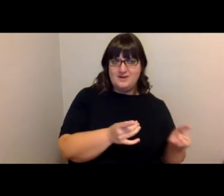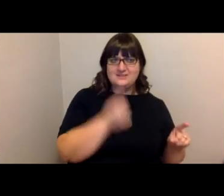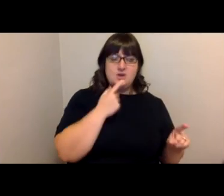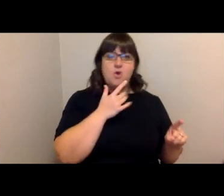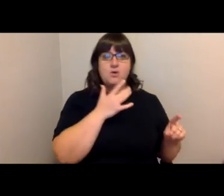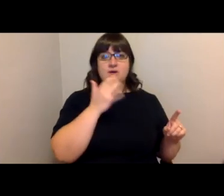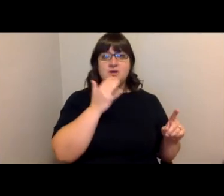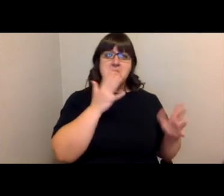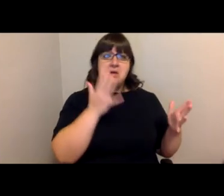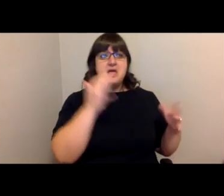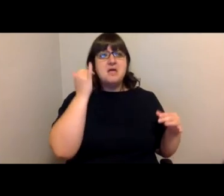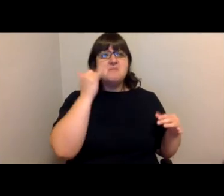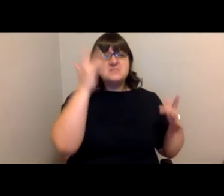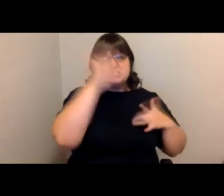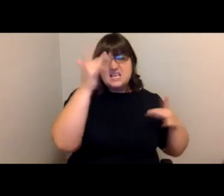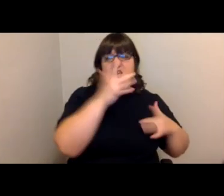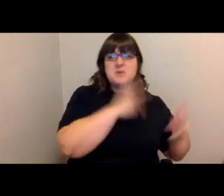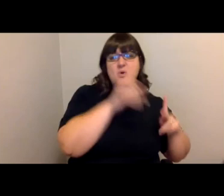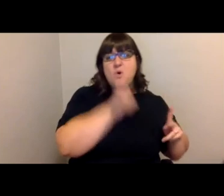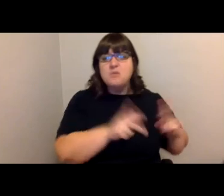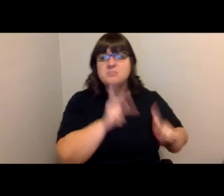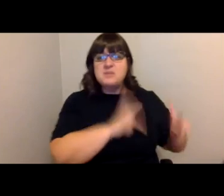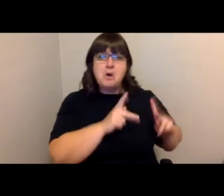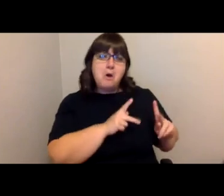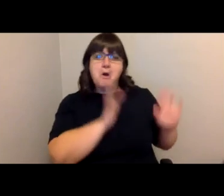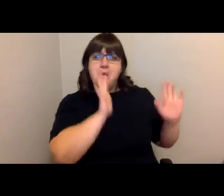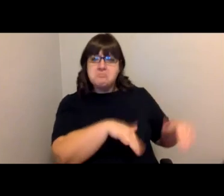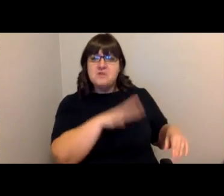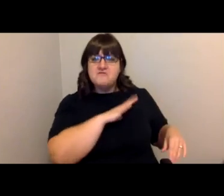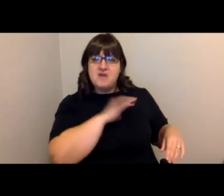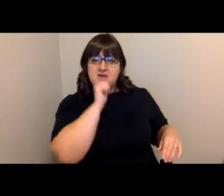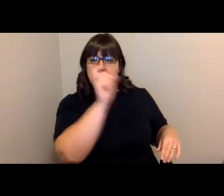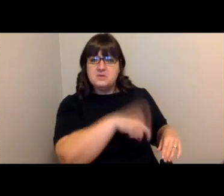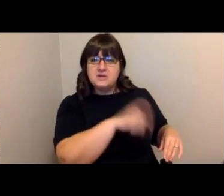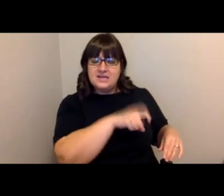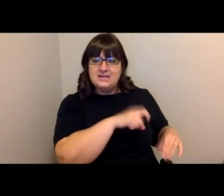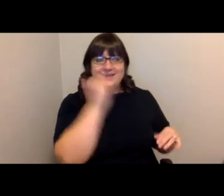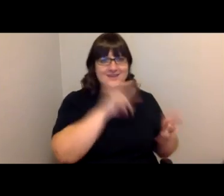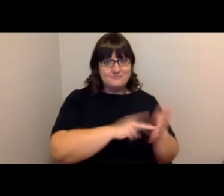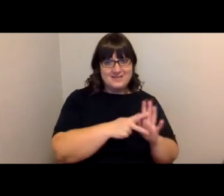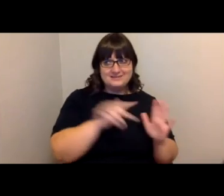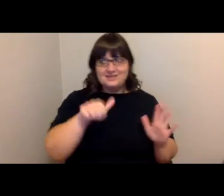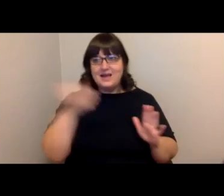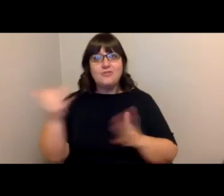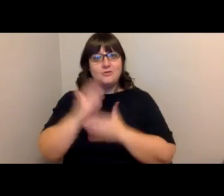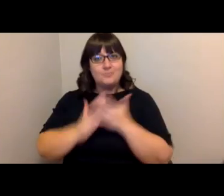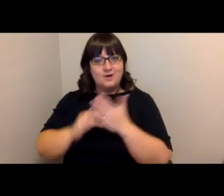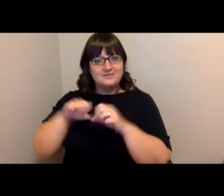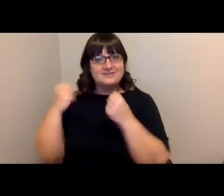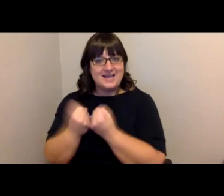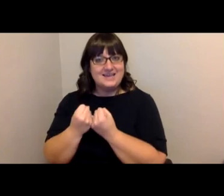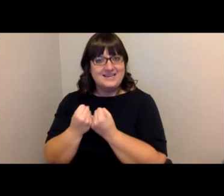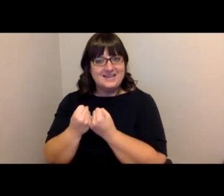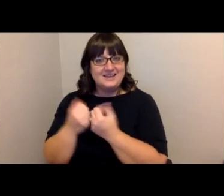more ease, comfort, less social disruption to the rest of society. On the other end, poof,